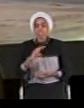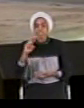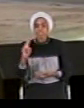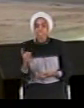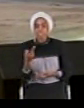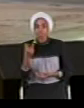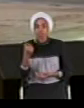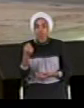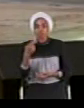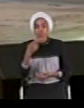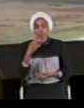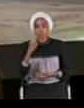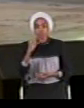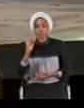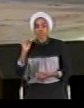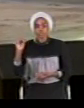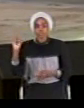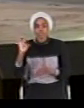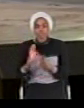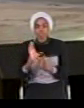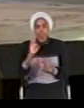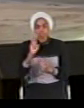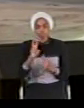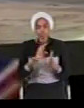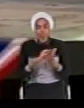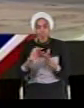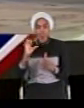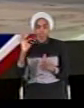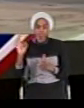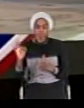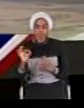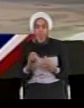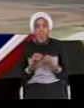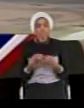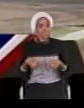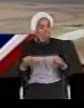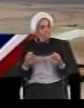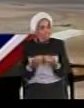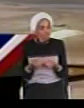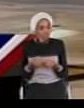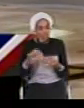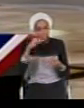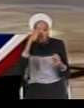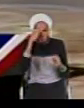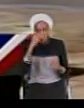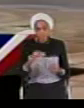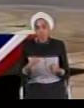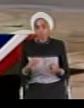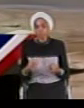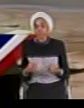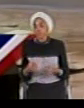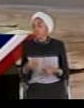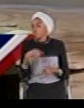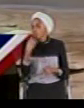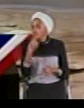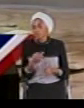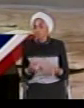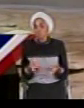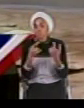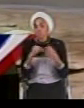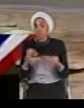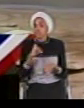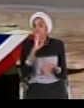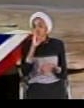Thessalonians chapter 2 verse 9. Even him whose coming is after